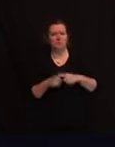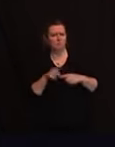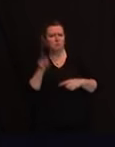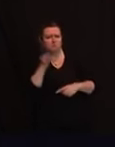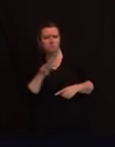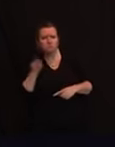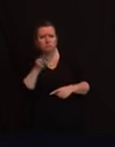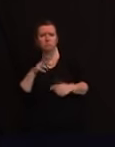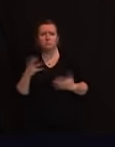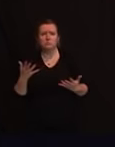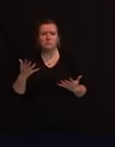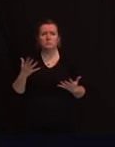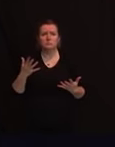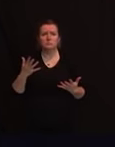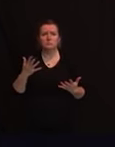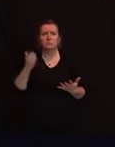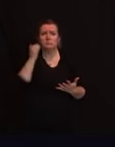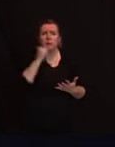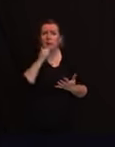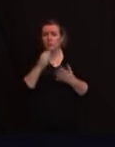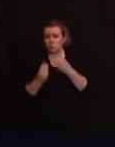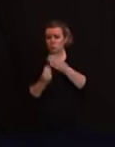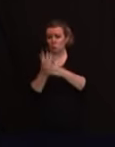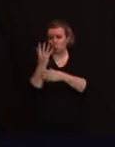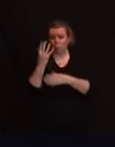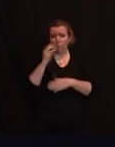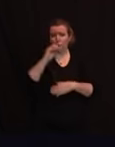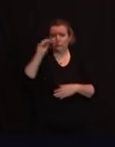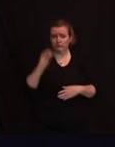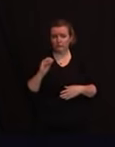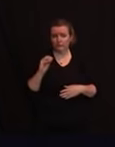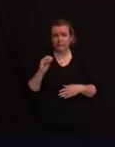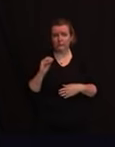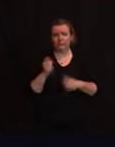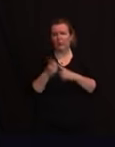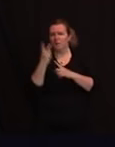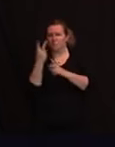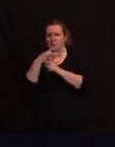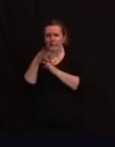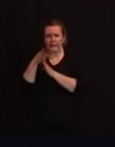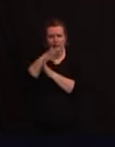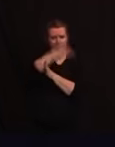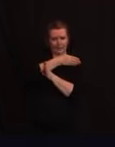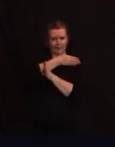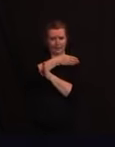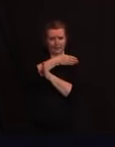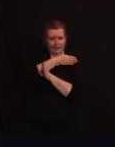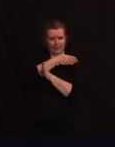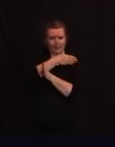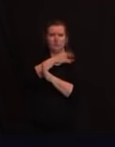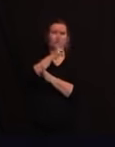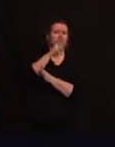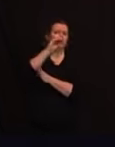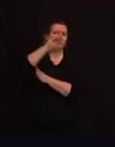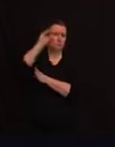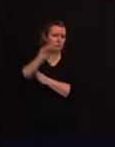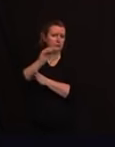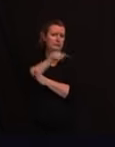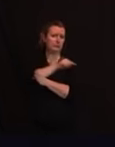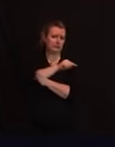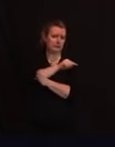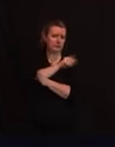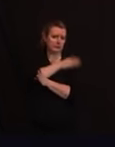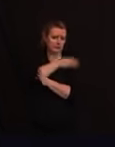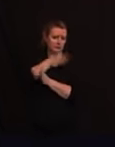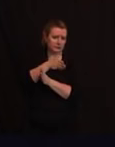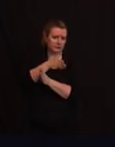rate based on the last 2 days. Last evening, it was 2%. The day before, it was 5%.